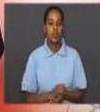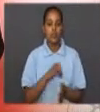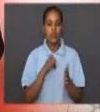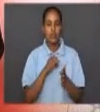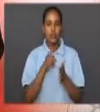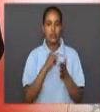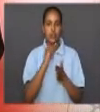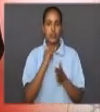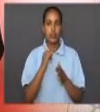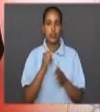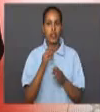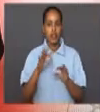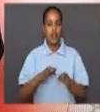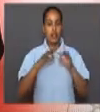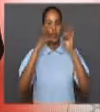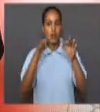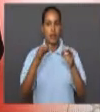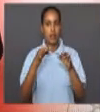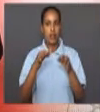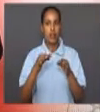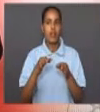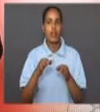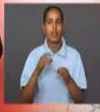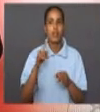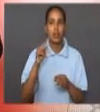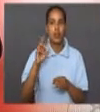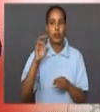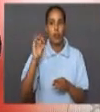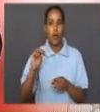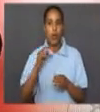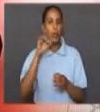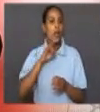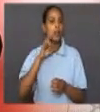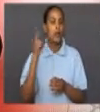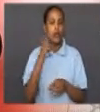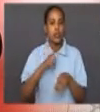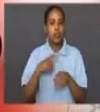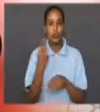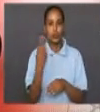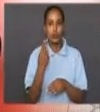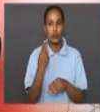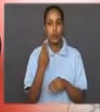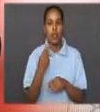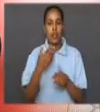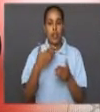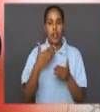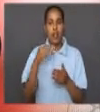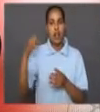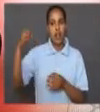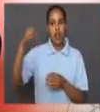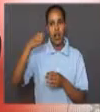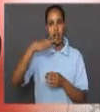It is a transparent thermoplastic, which is often used as a light